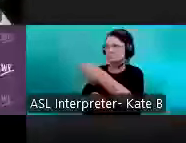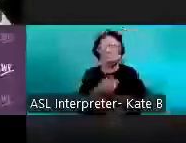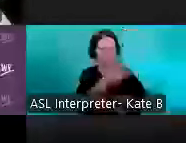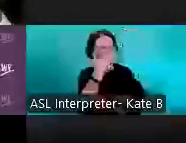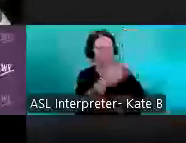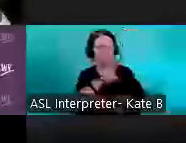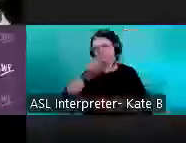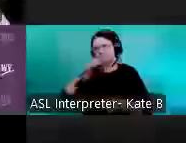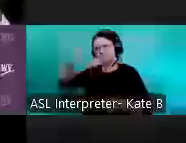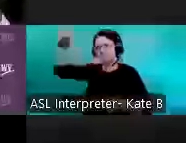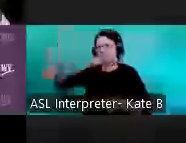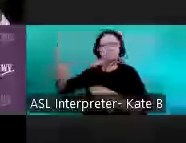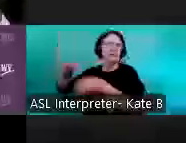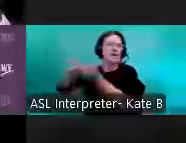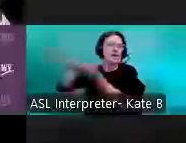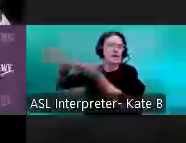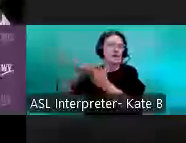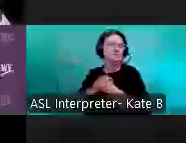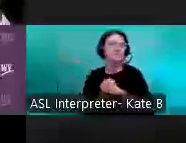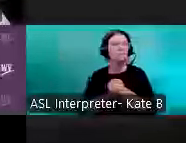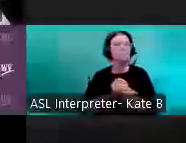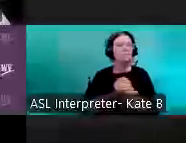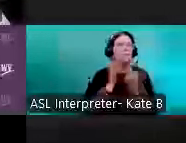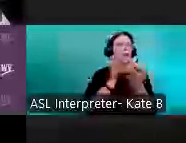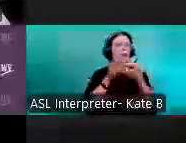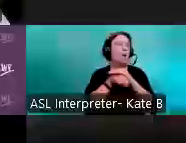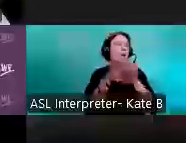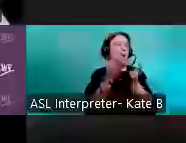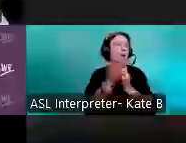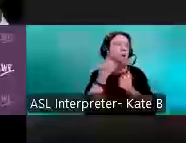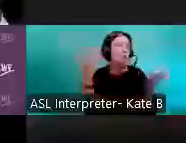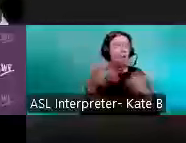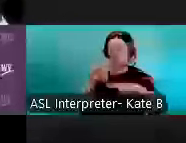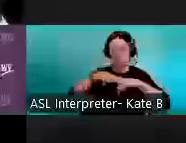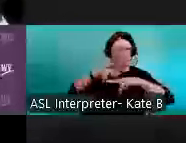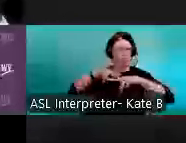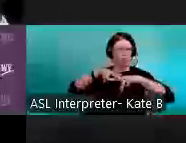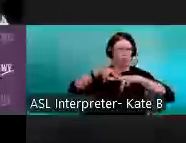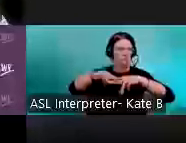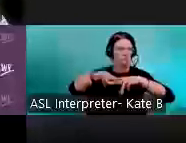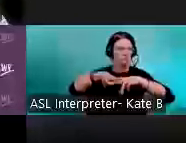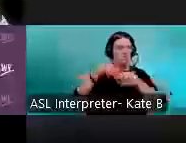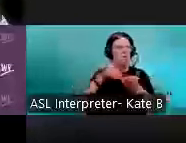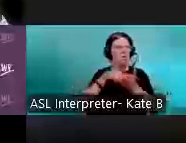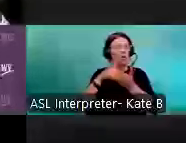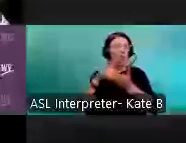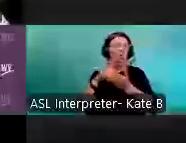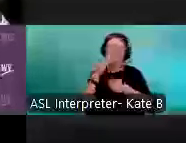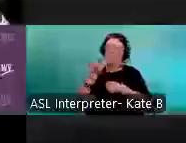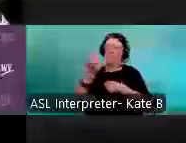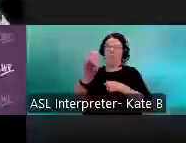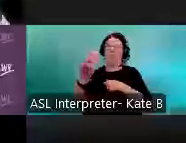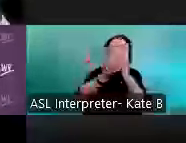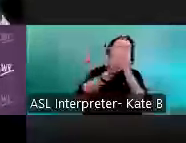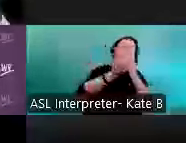of. Accommodations you can ask for are things like a chair to sit in. A lot of times these November